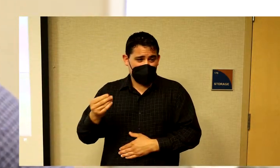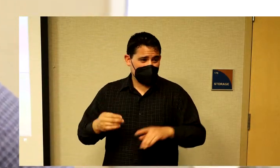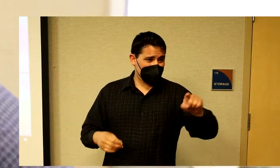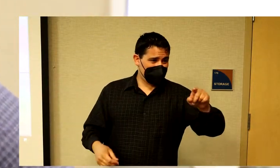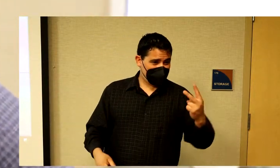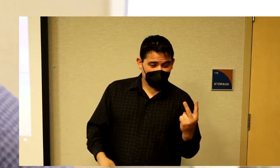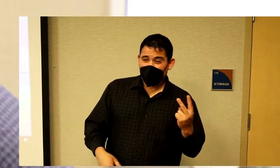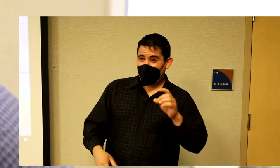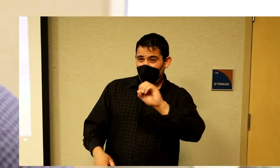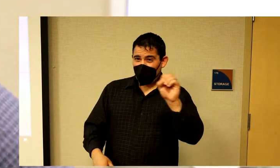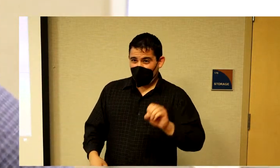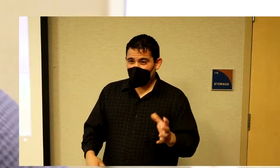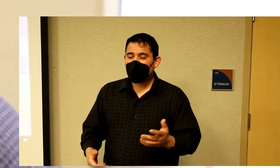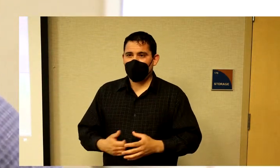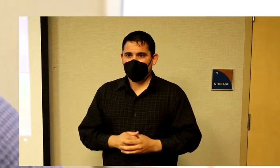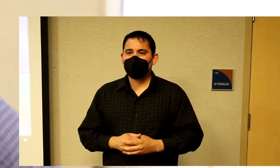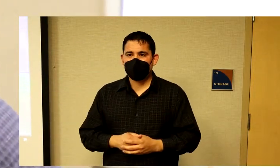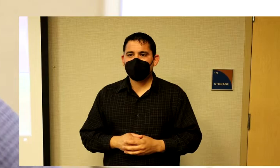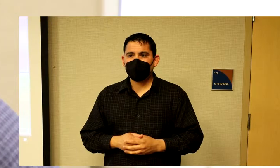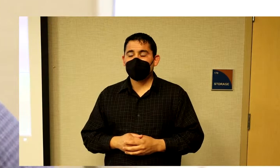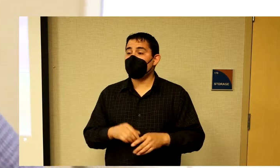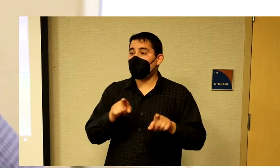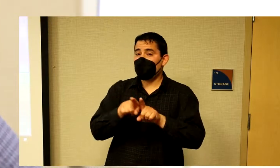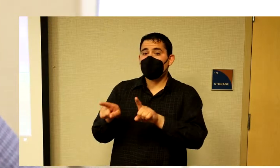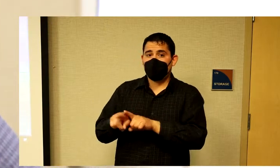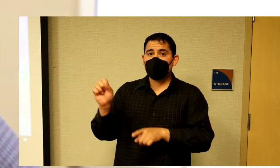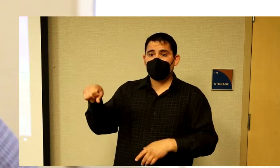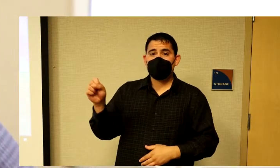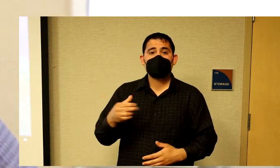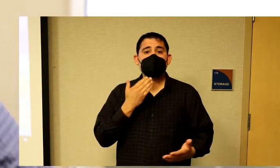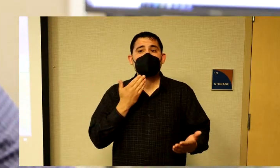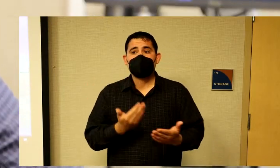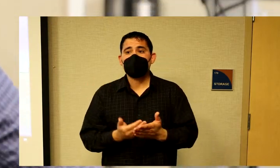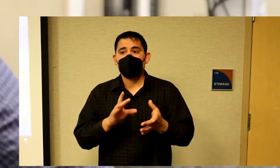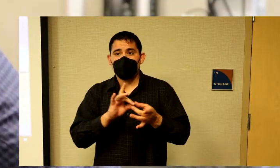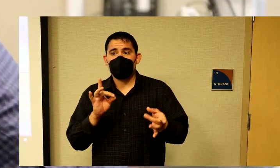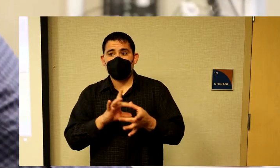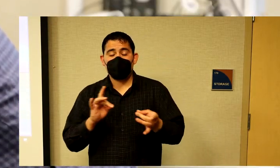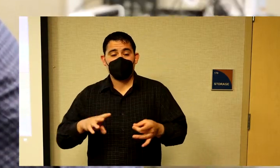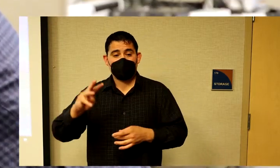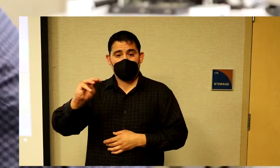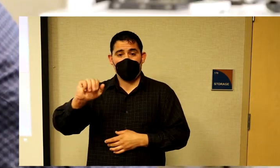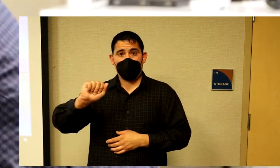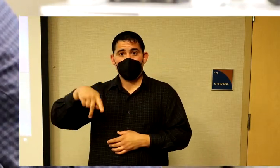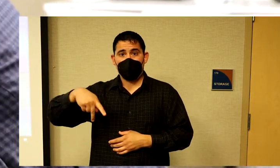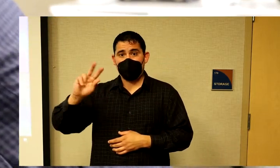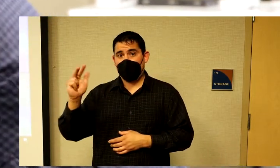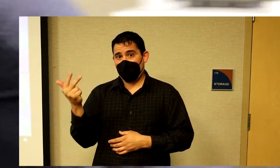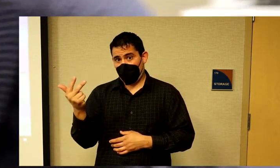and that's a good comment. Map 3,